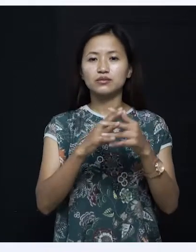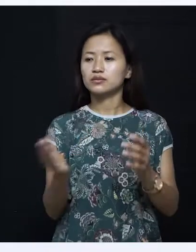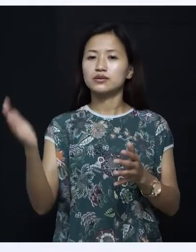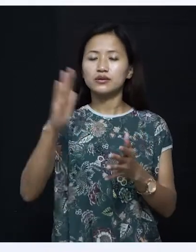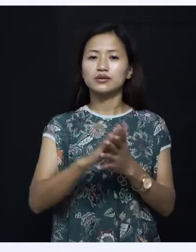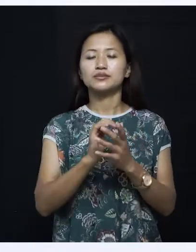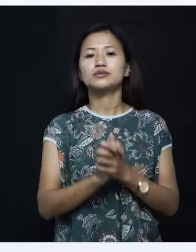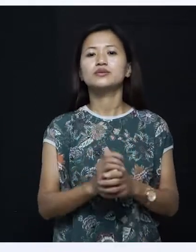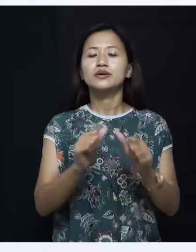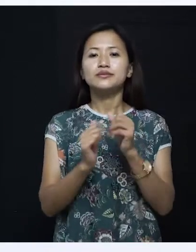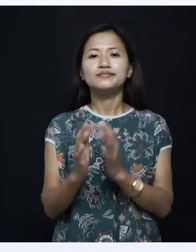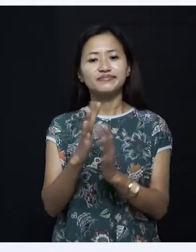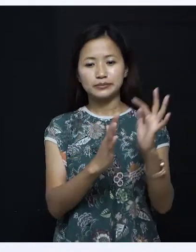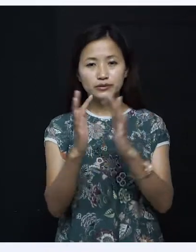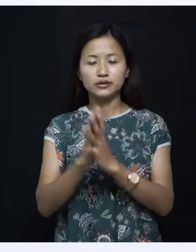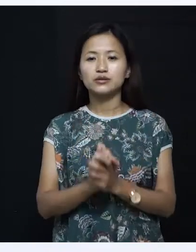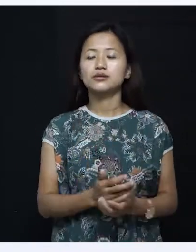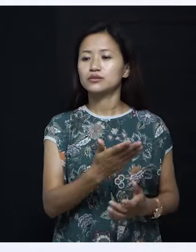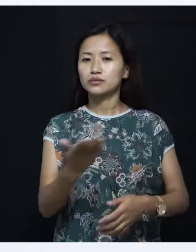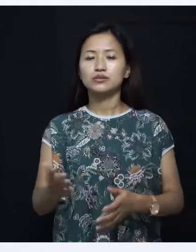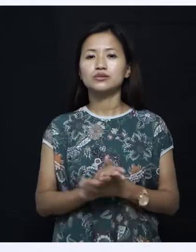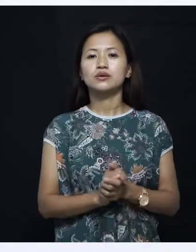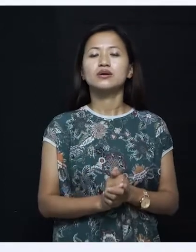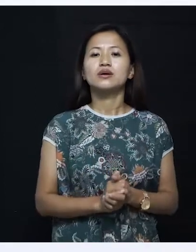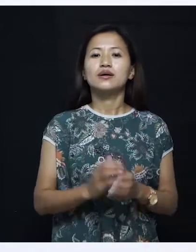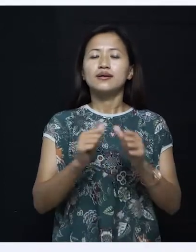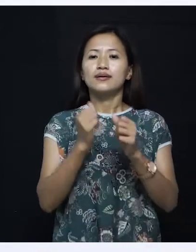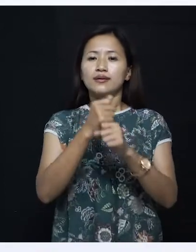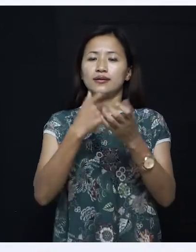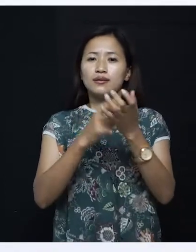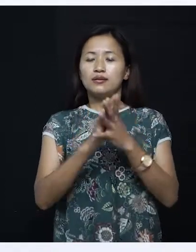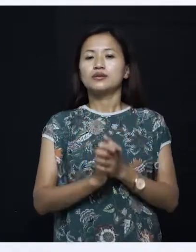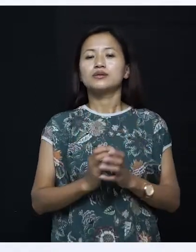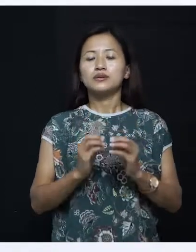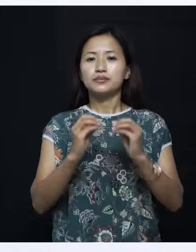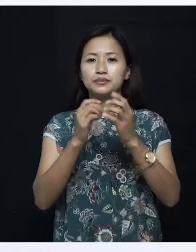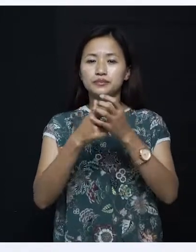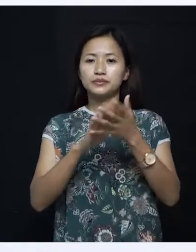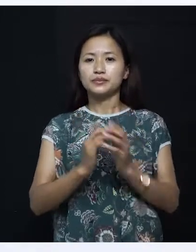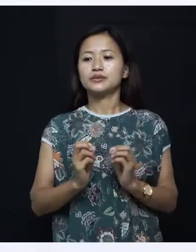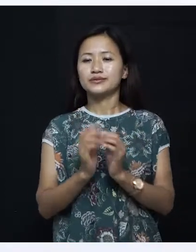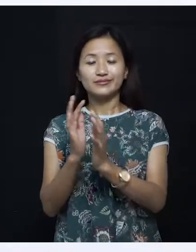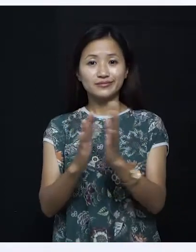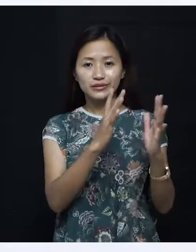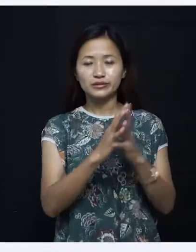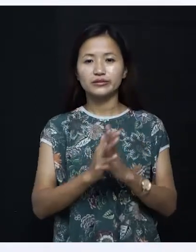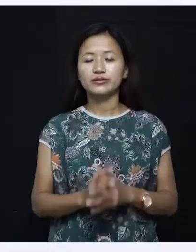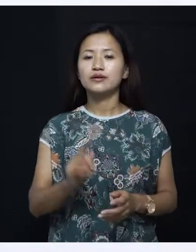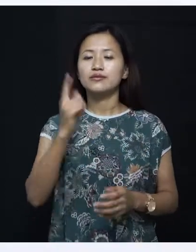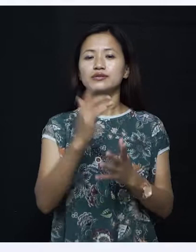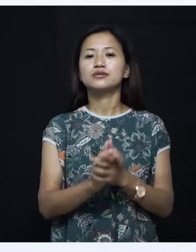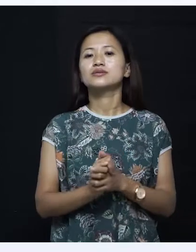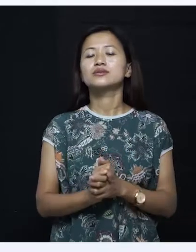from agriculture. So those are called as agro-based industries. Okay, so first here we